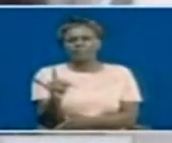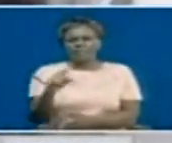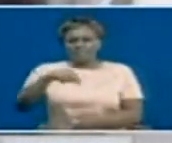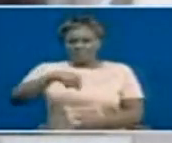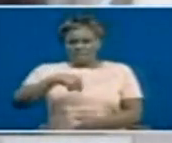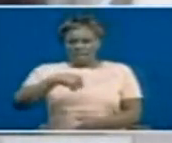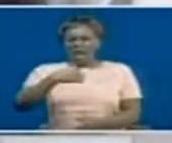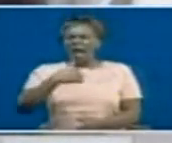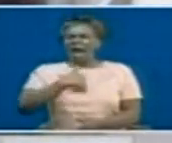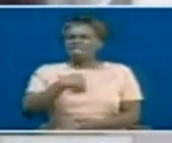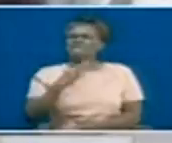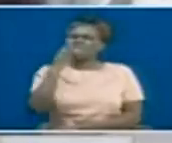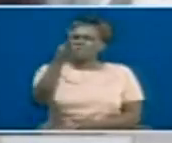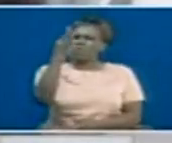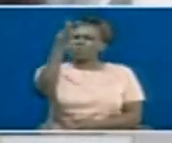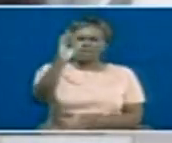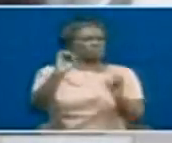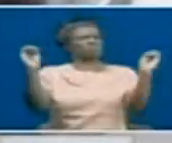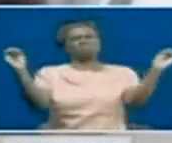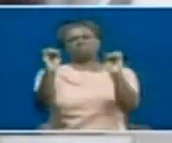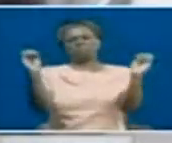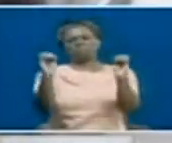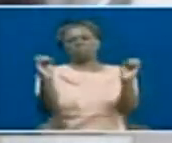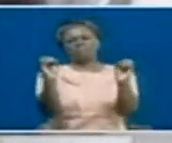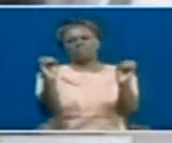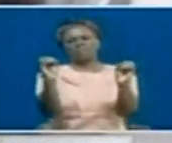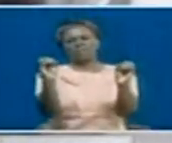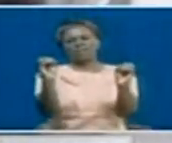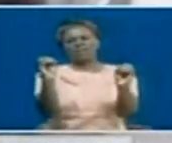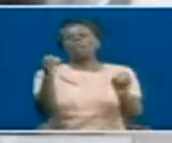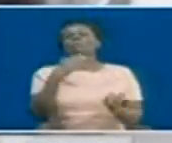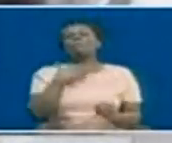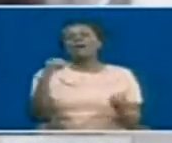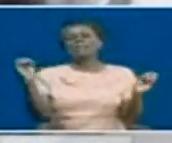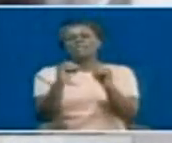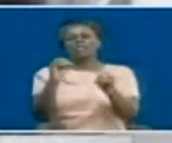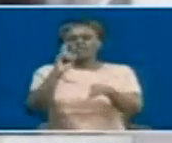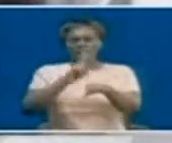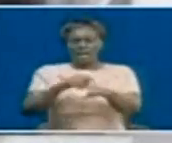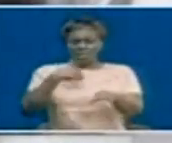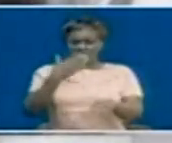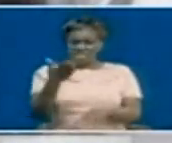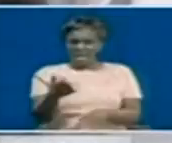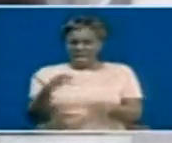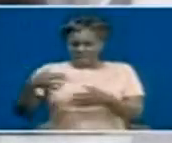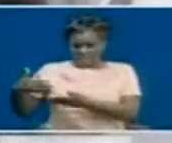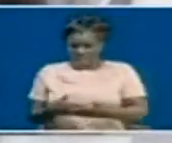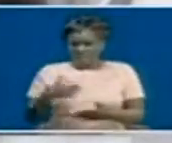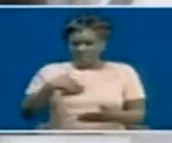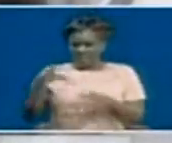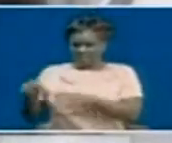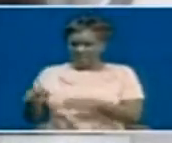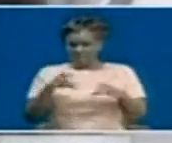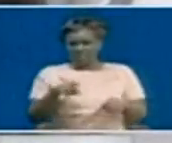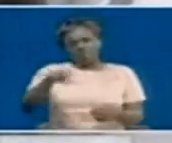I have no future, there is nothing that I look forward to, and I don't want, when I am not there, my baby to suffer. They mean